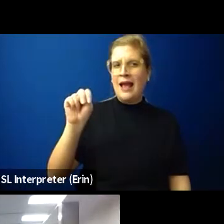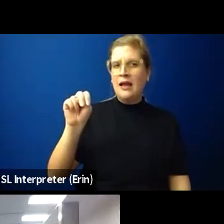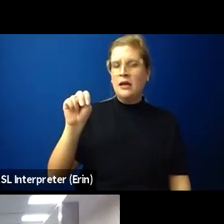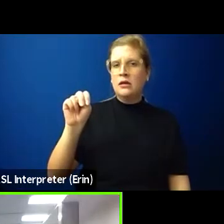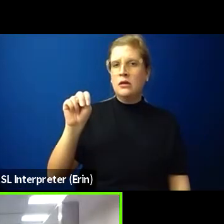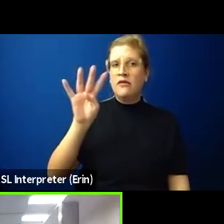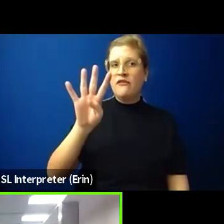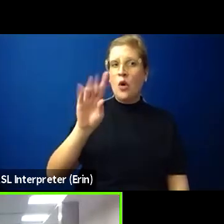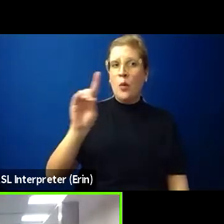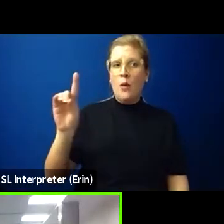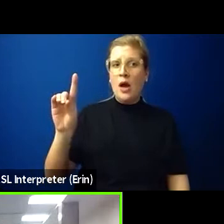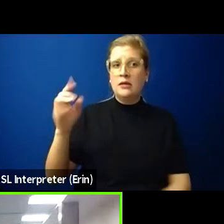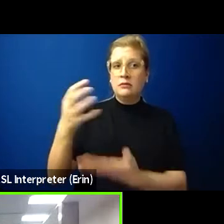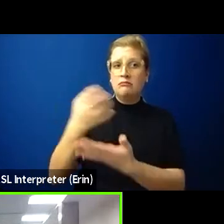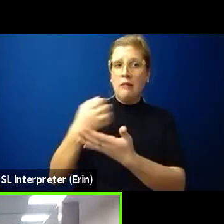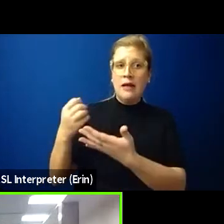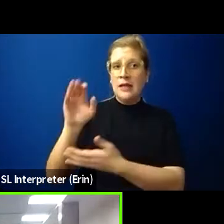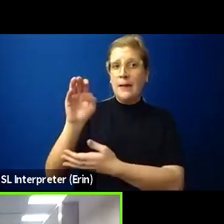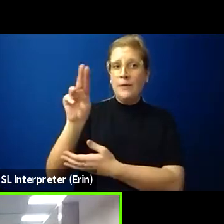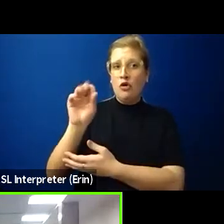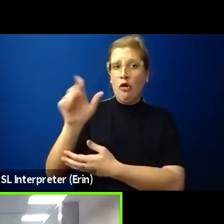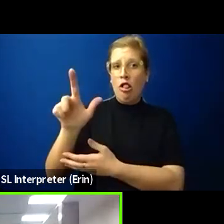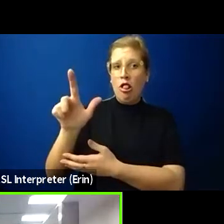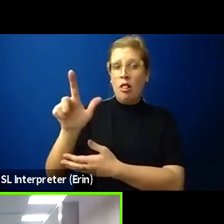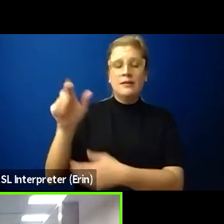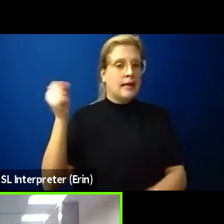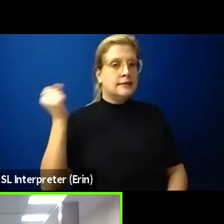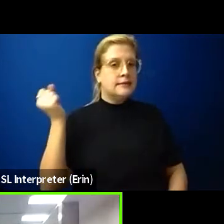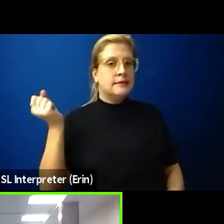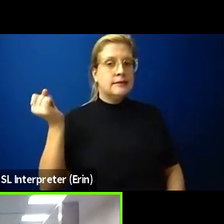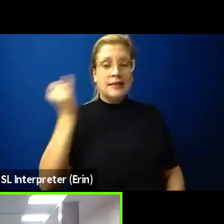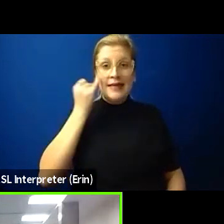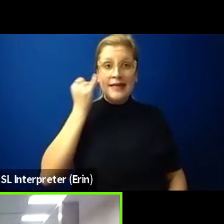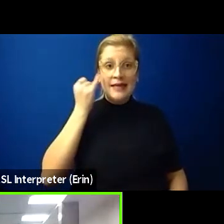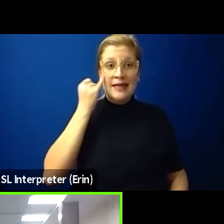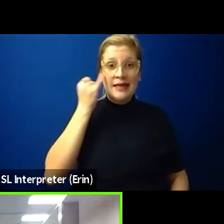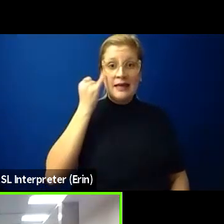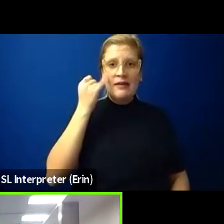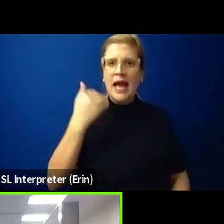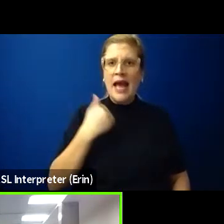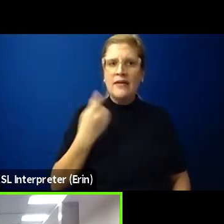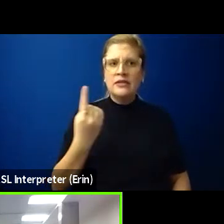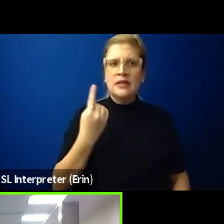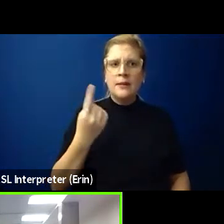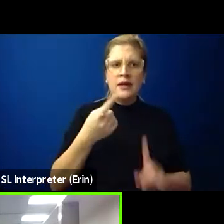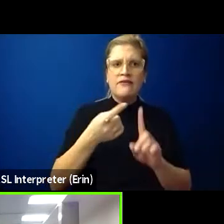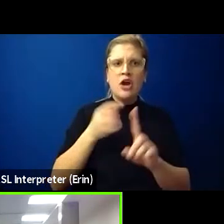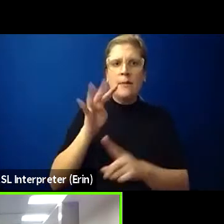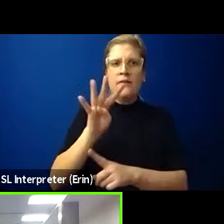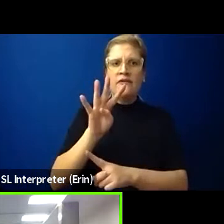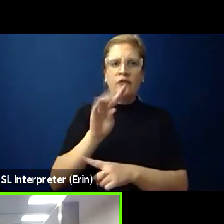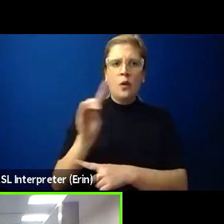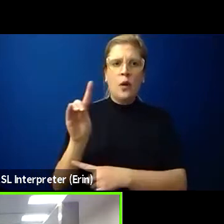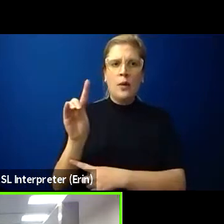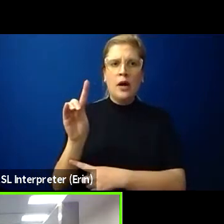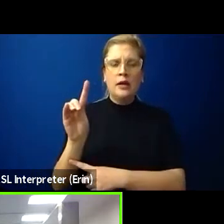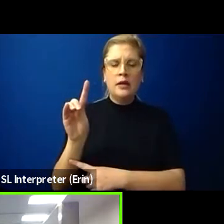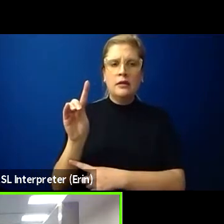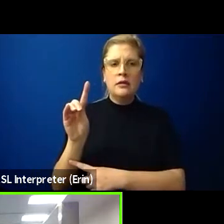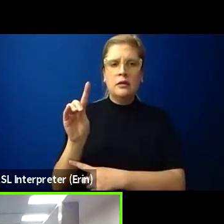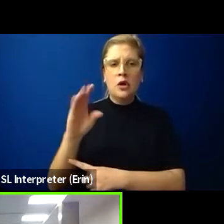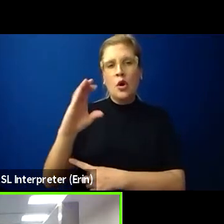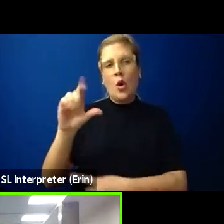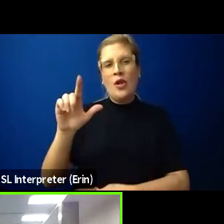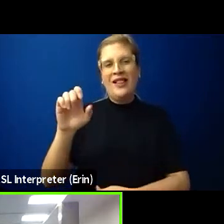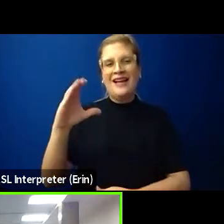Murals. Yes, I think if we could have somebody from 411 Collective raise their